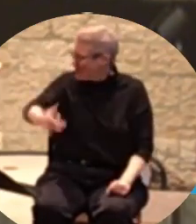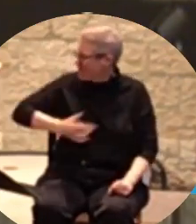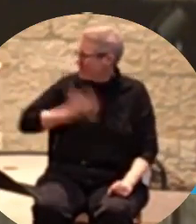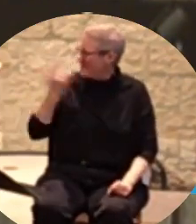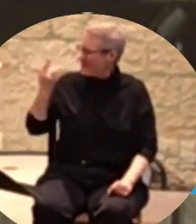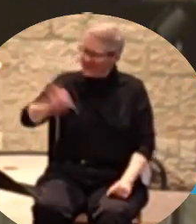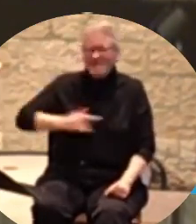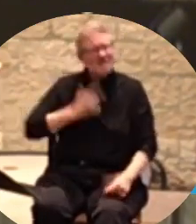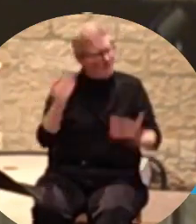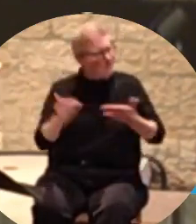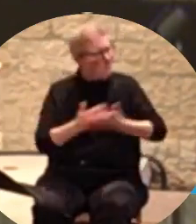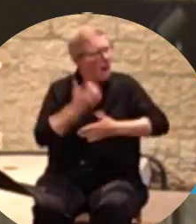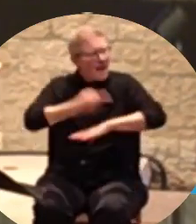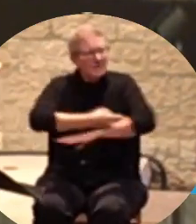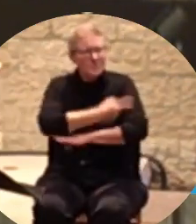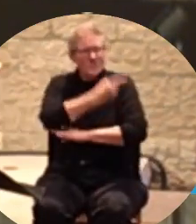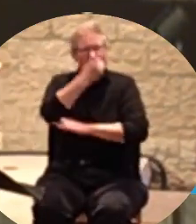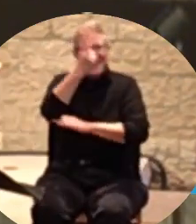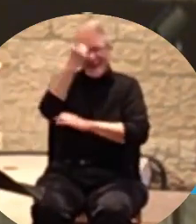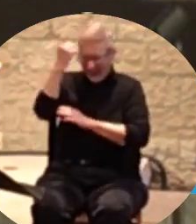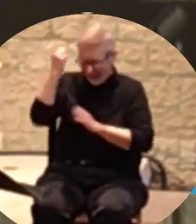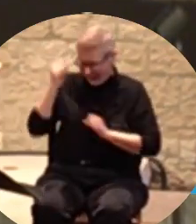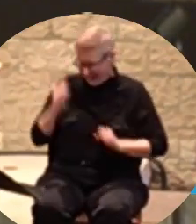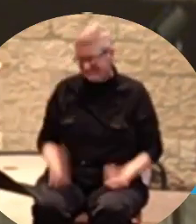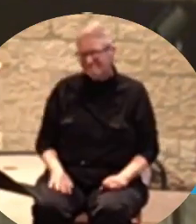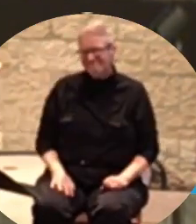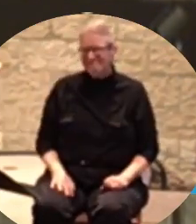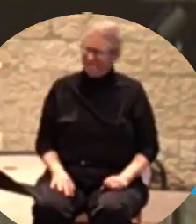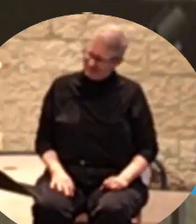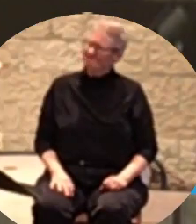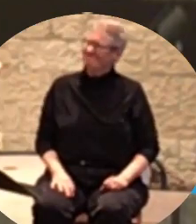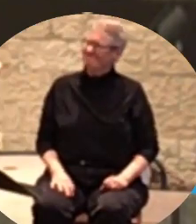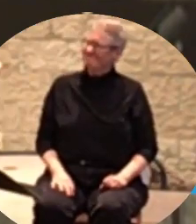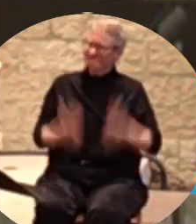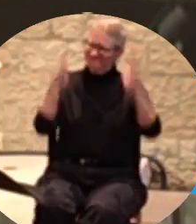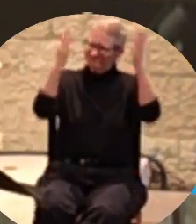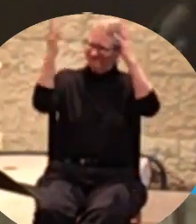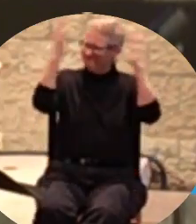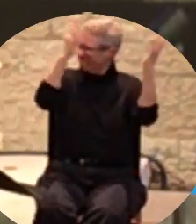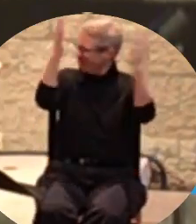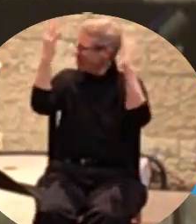Can't you feel a brand new day?